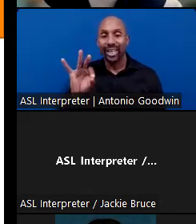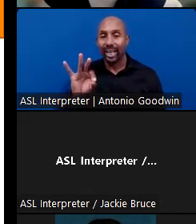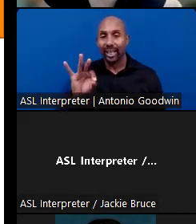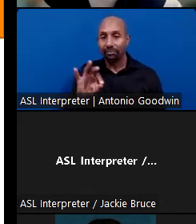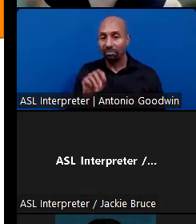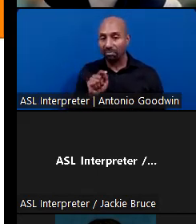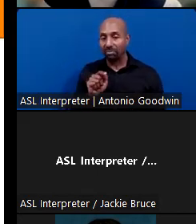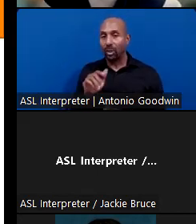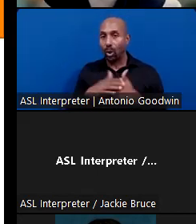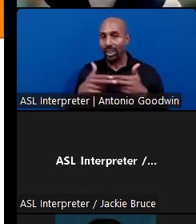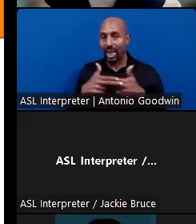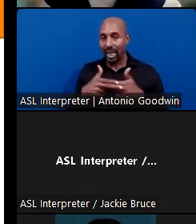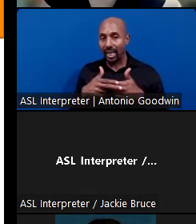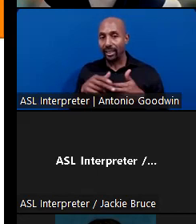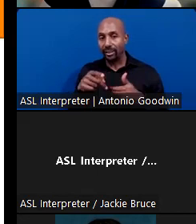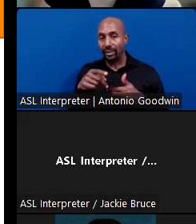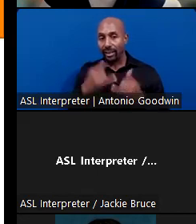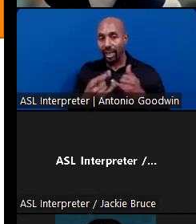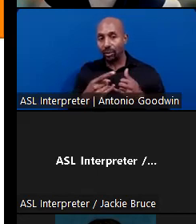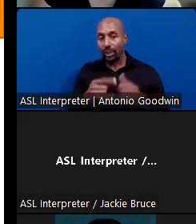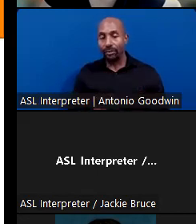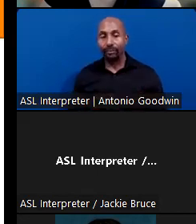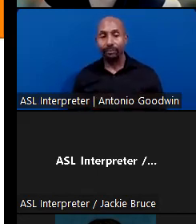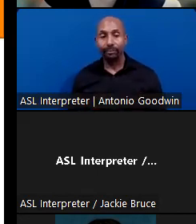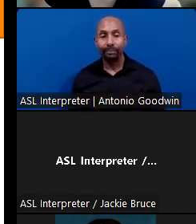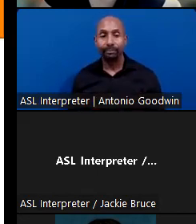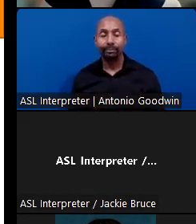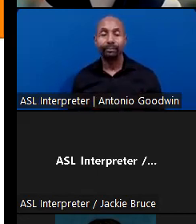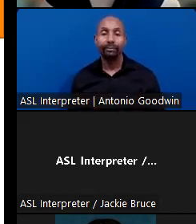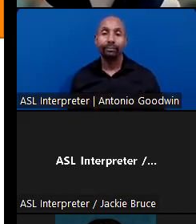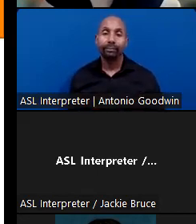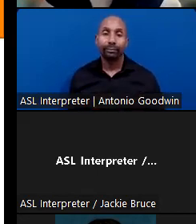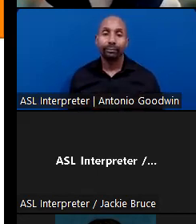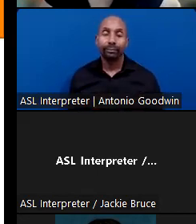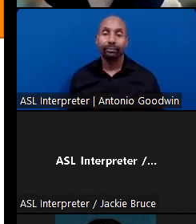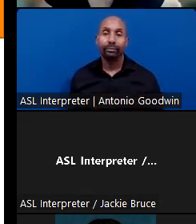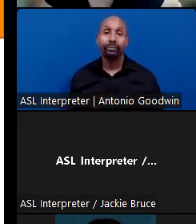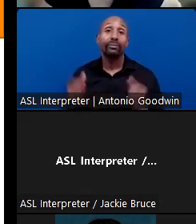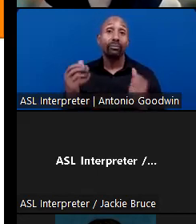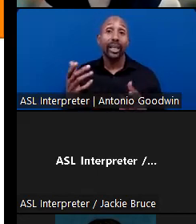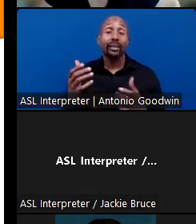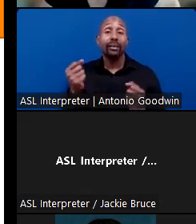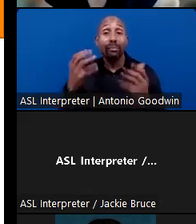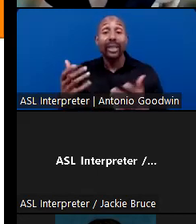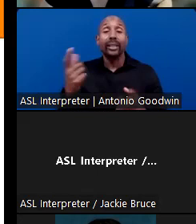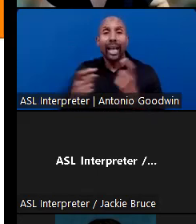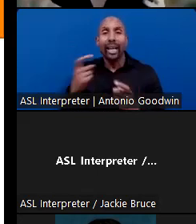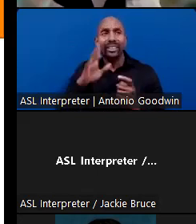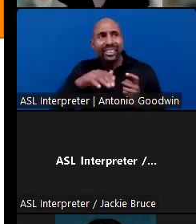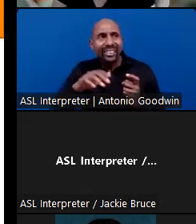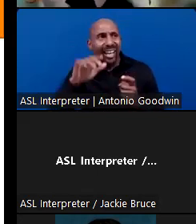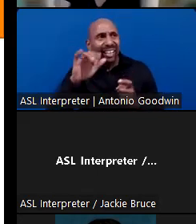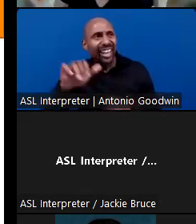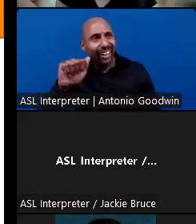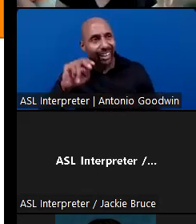A big question I get about the antivirals is, should I take them? And I'm not I'm